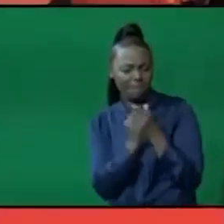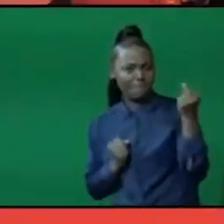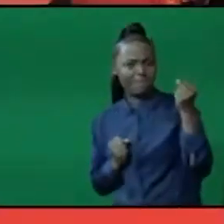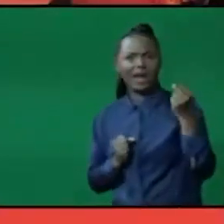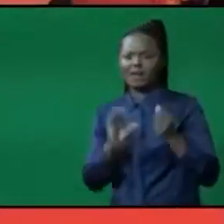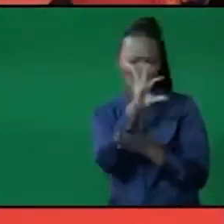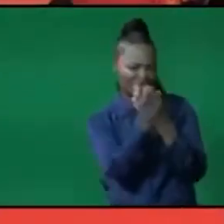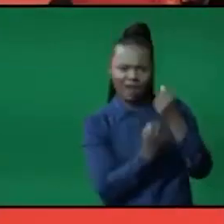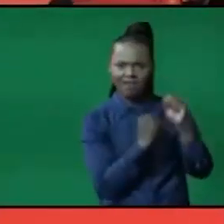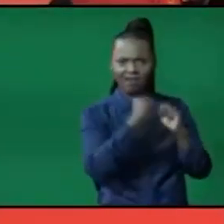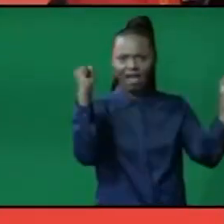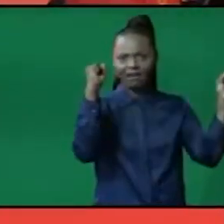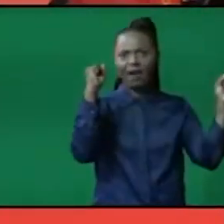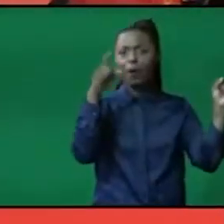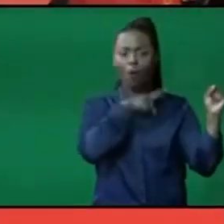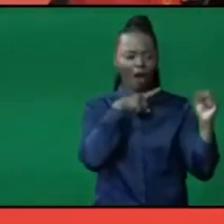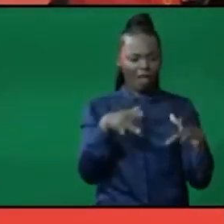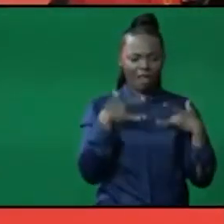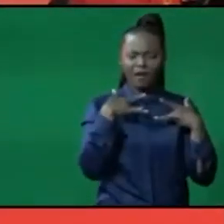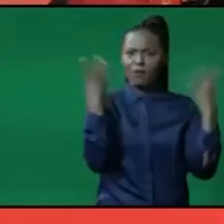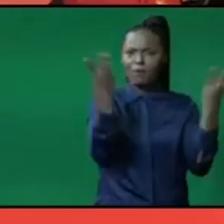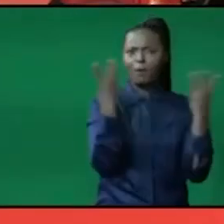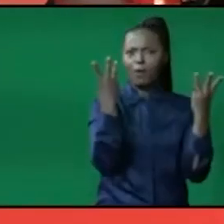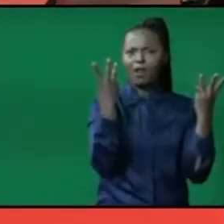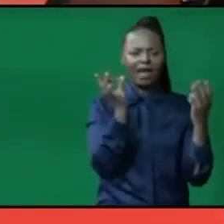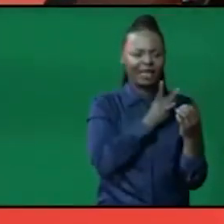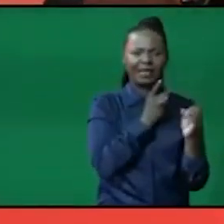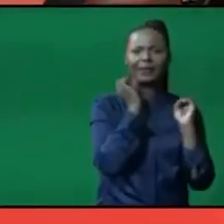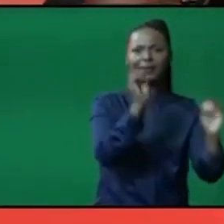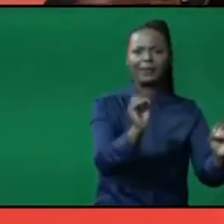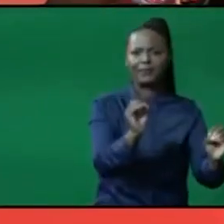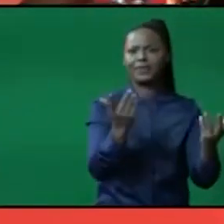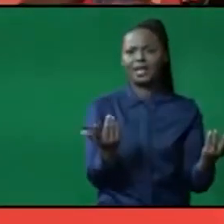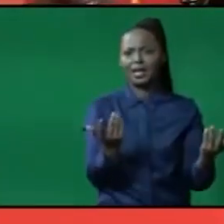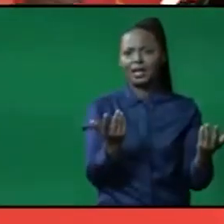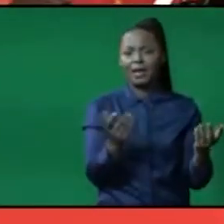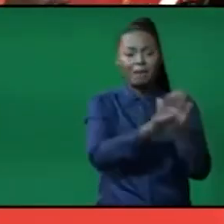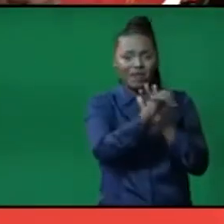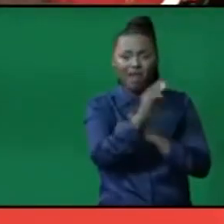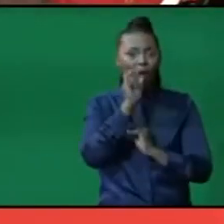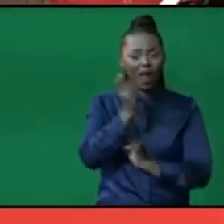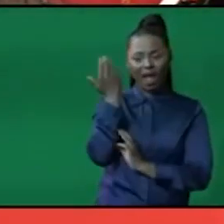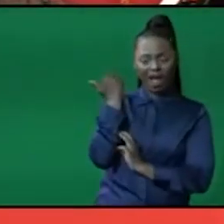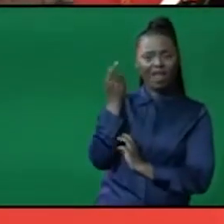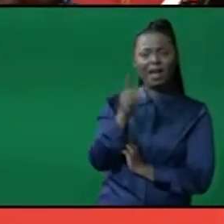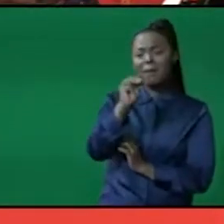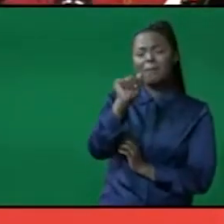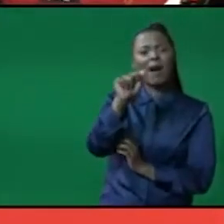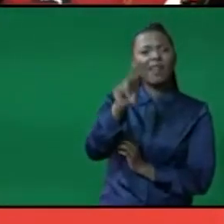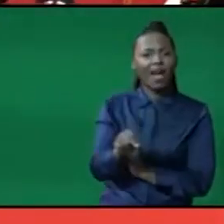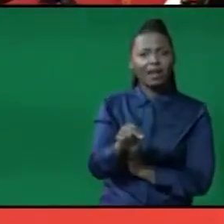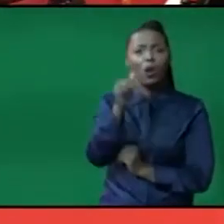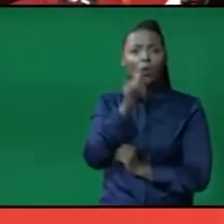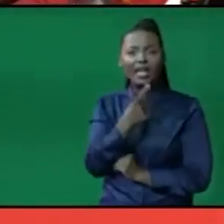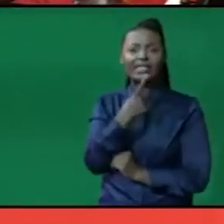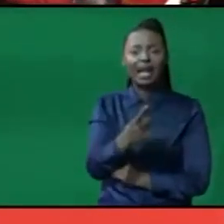the life of people was not threatened? They never walked out of Malan. They never walked out